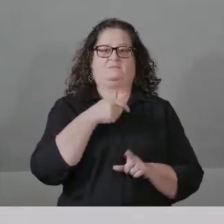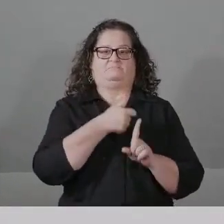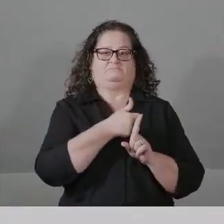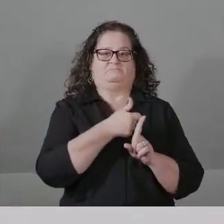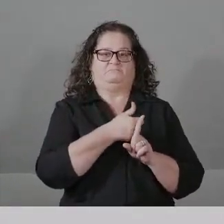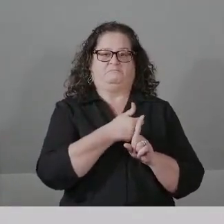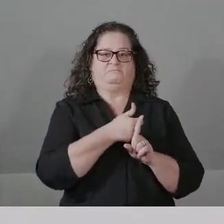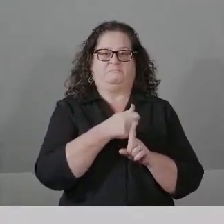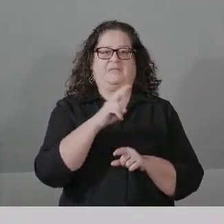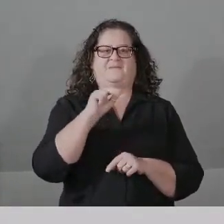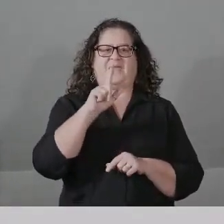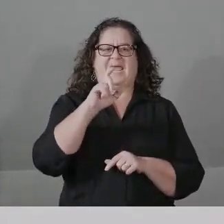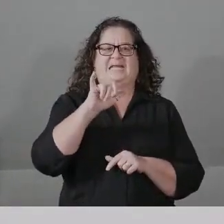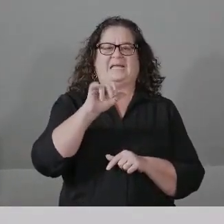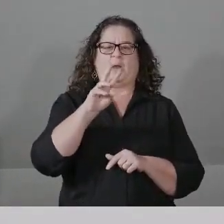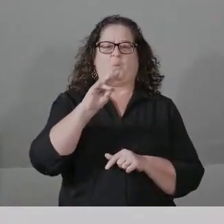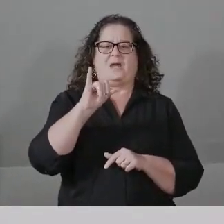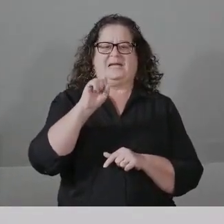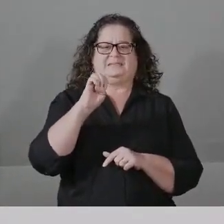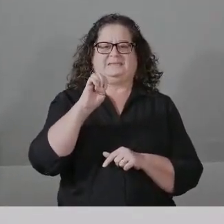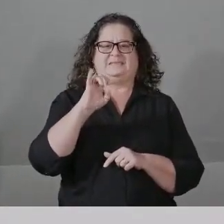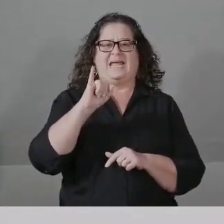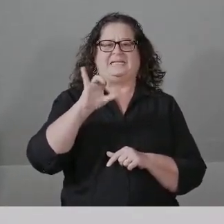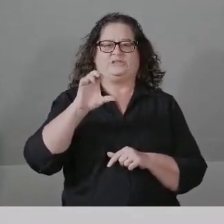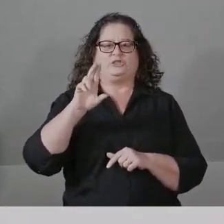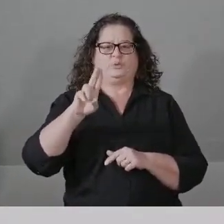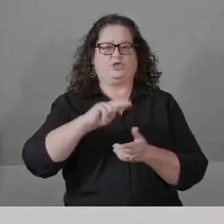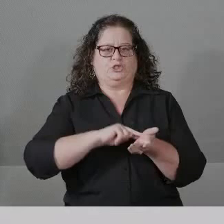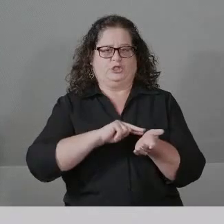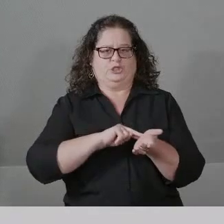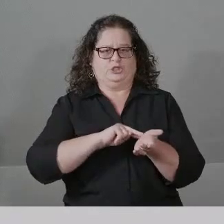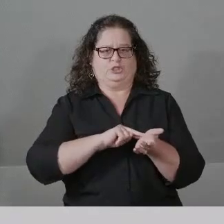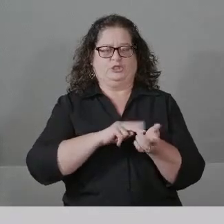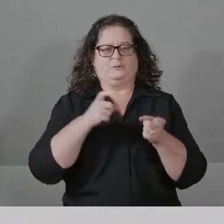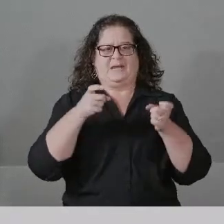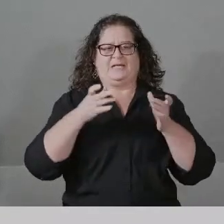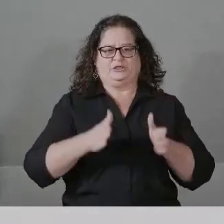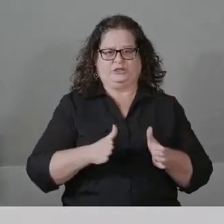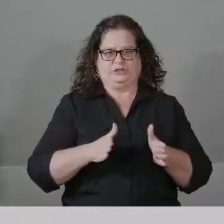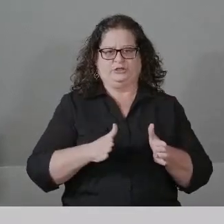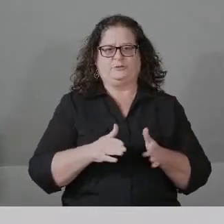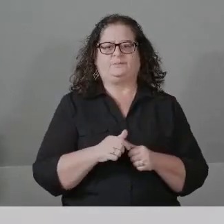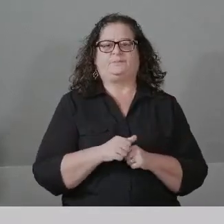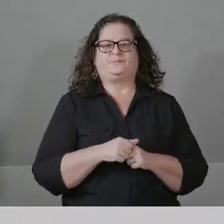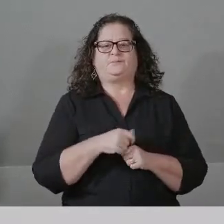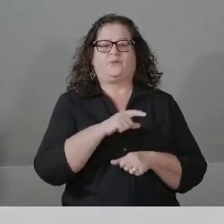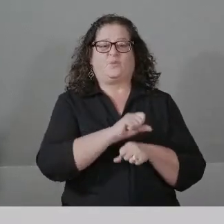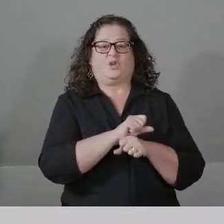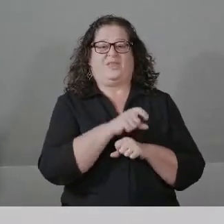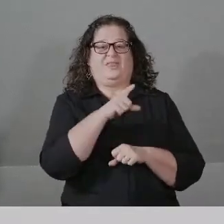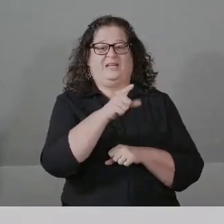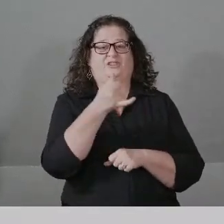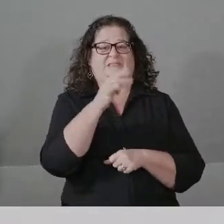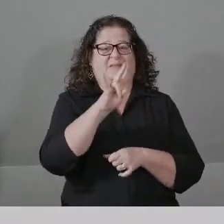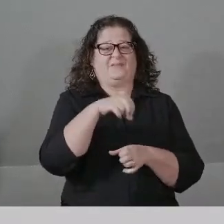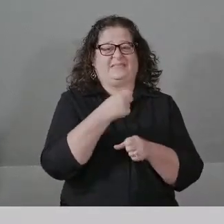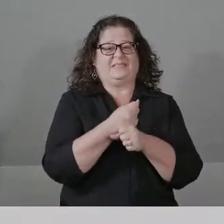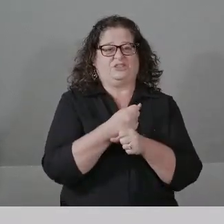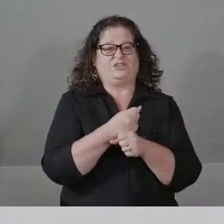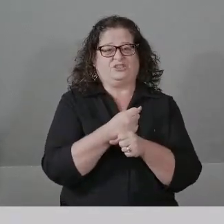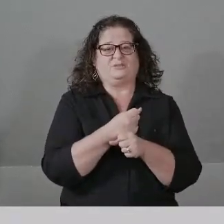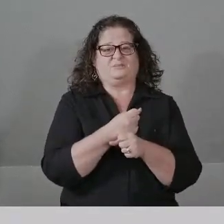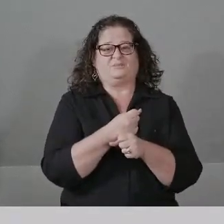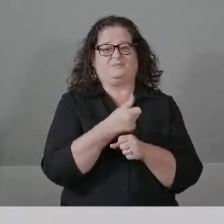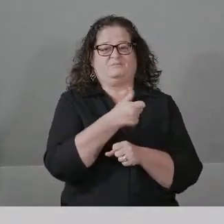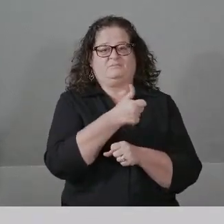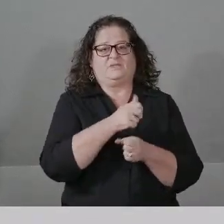Valleywise Health ICU Nurse Manager. She has worked for Valleywise for 17 years and is the nurse manager